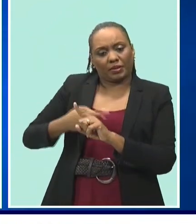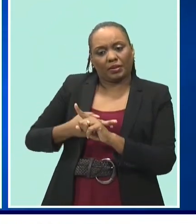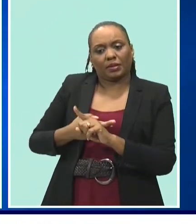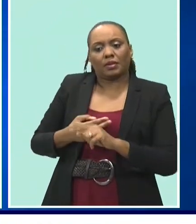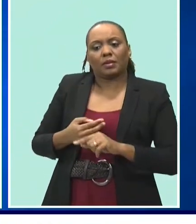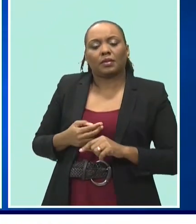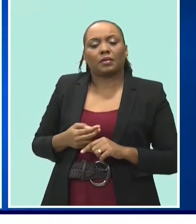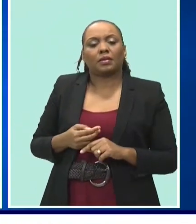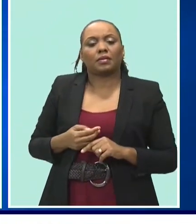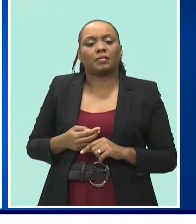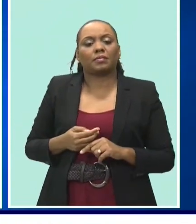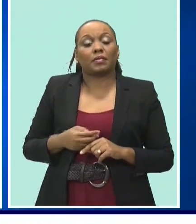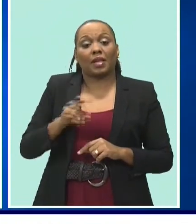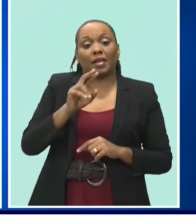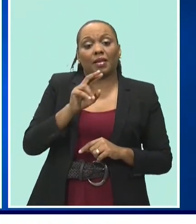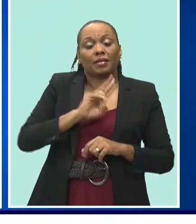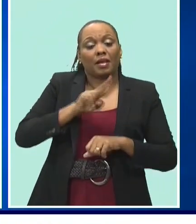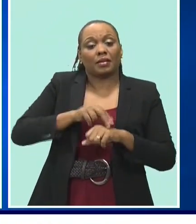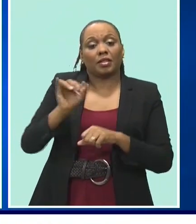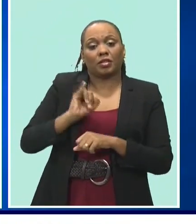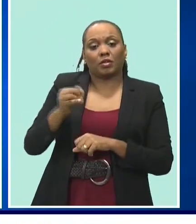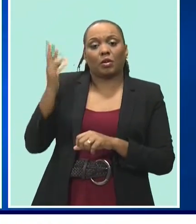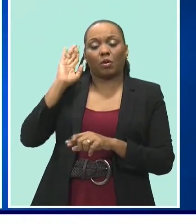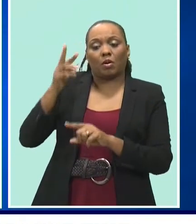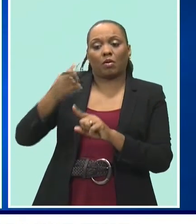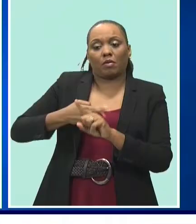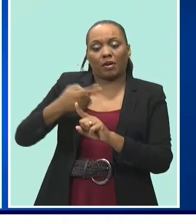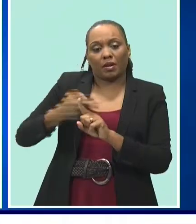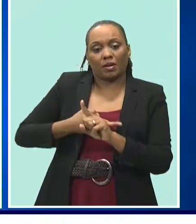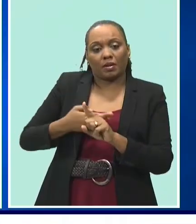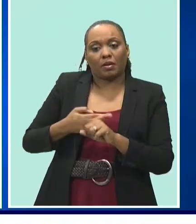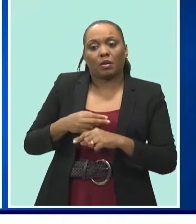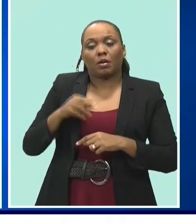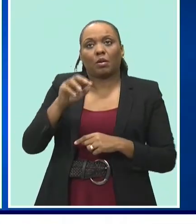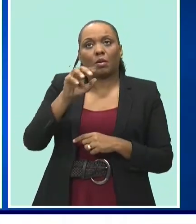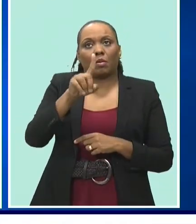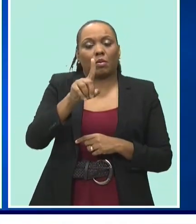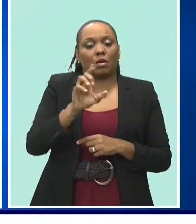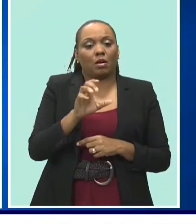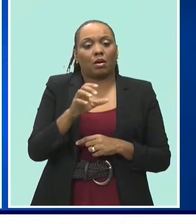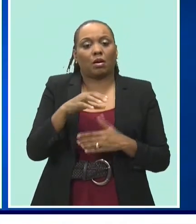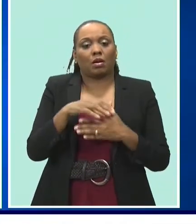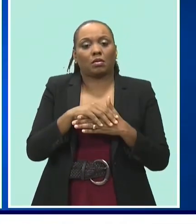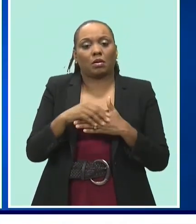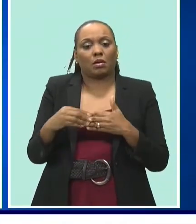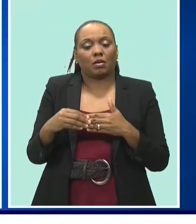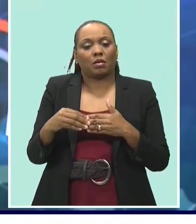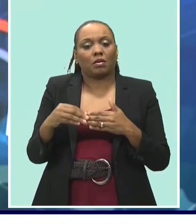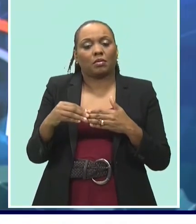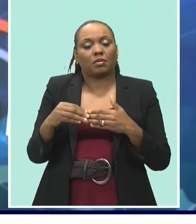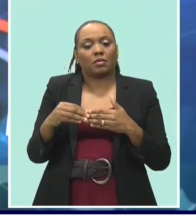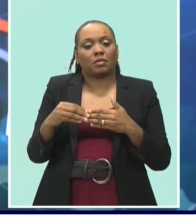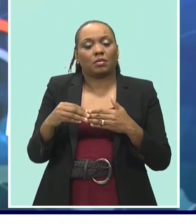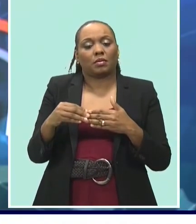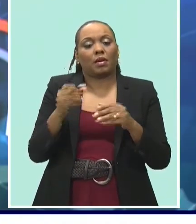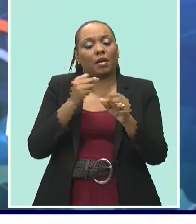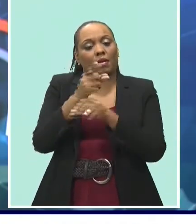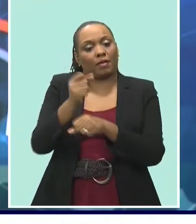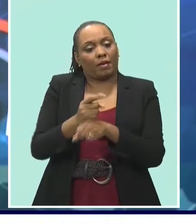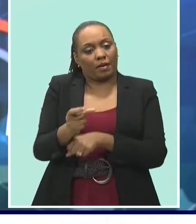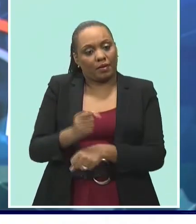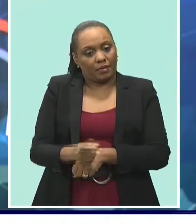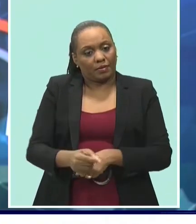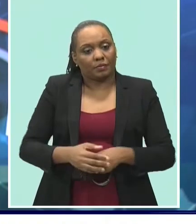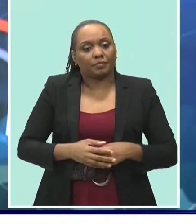National Insurance for the sum of Barbados $100 per year. In his